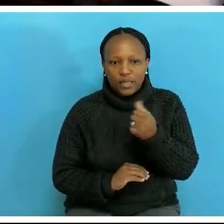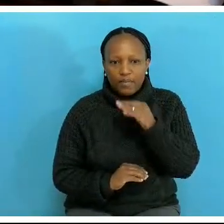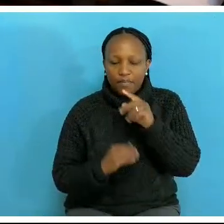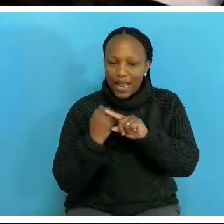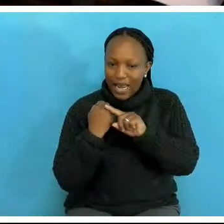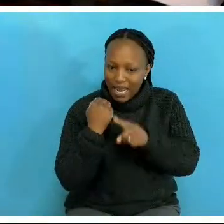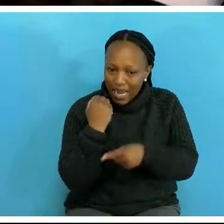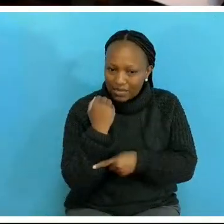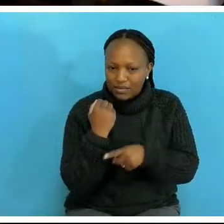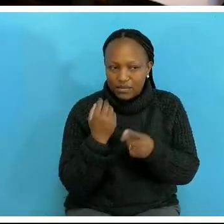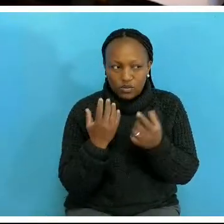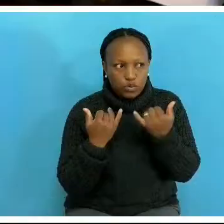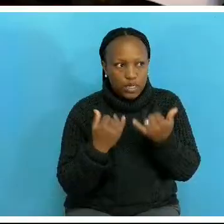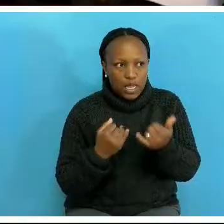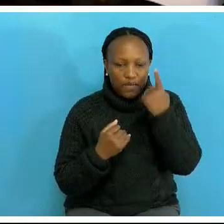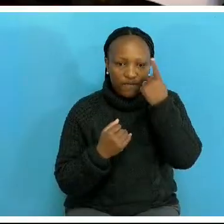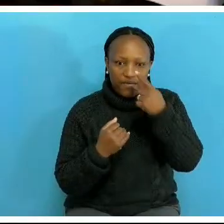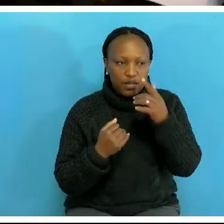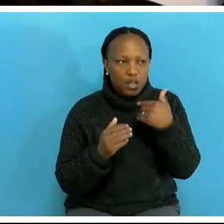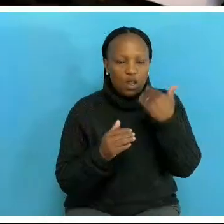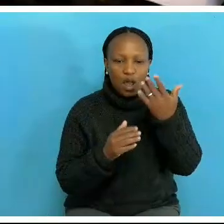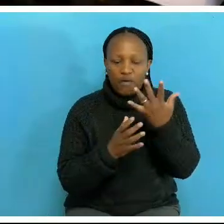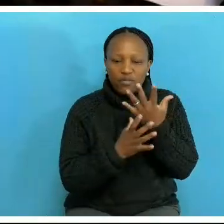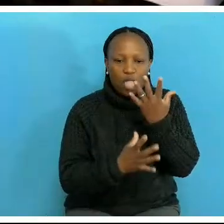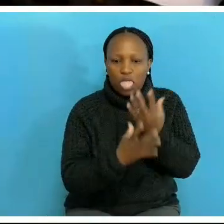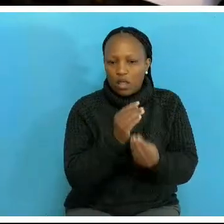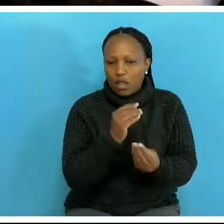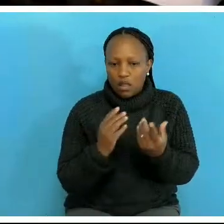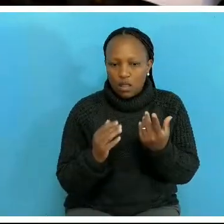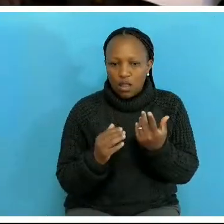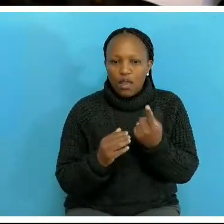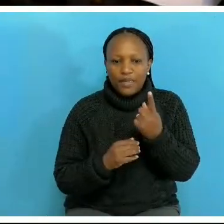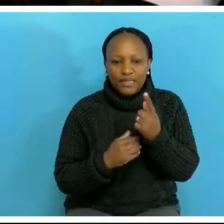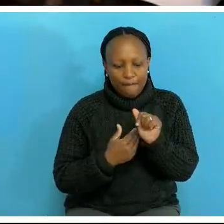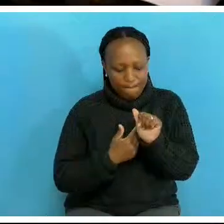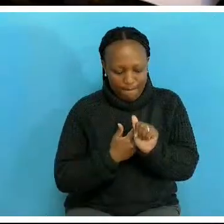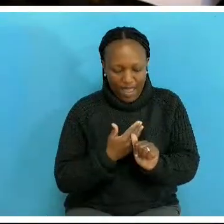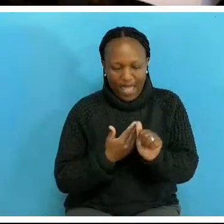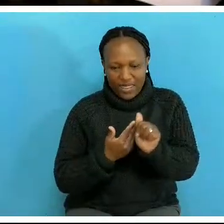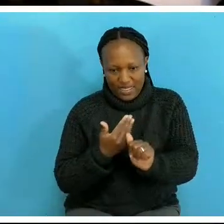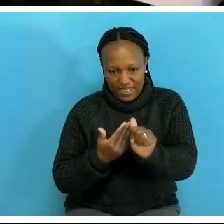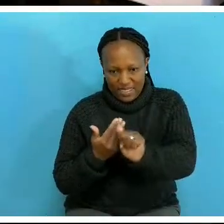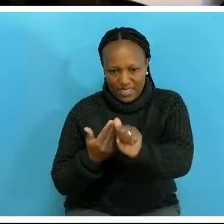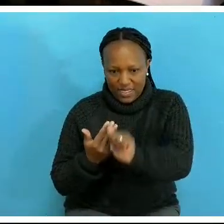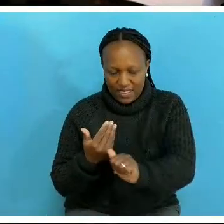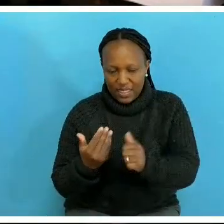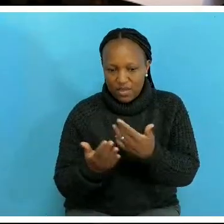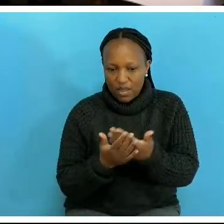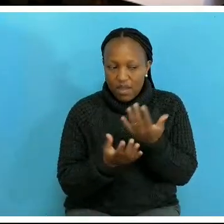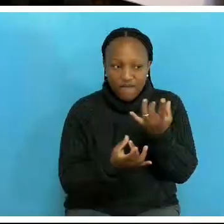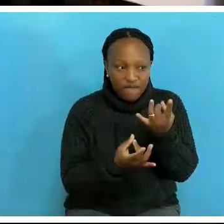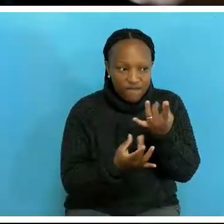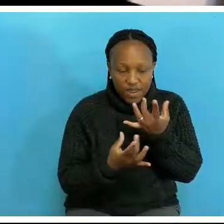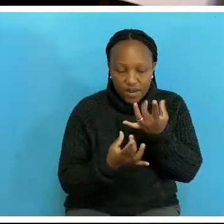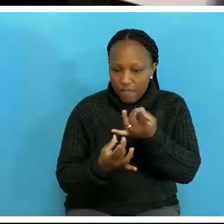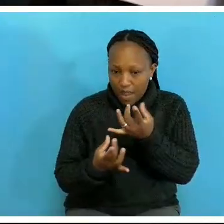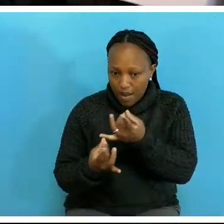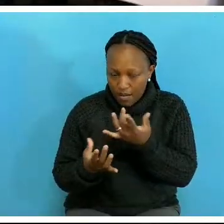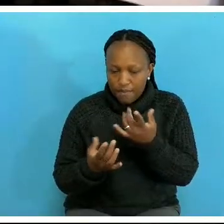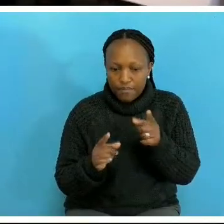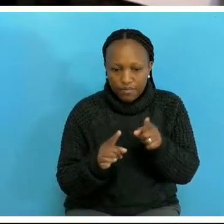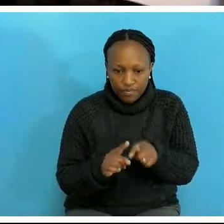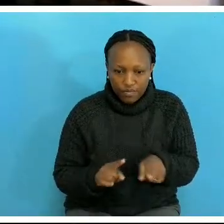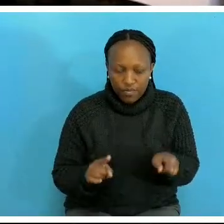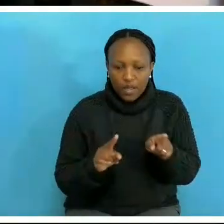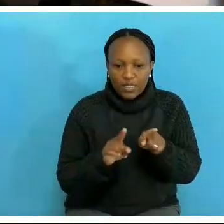we see your faces. We don't put it every yearly, put it every month, so that we can have a feedback from you guys, and you guys